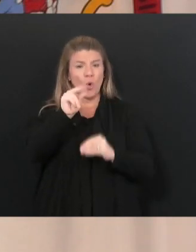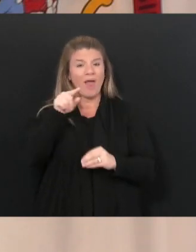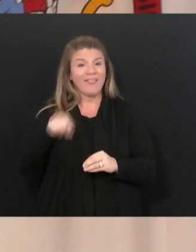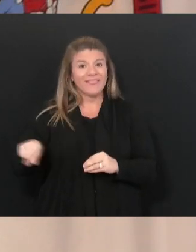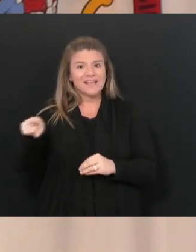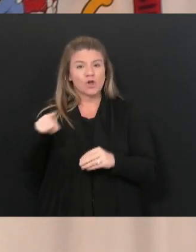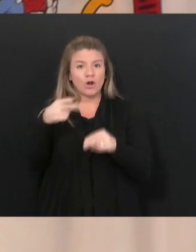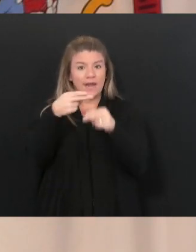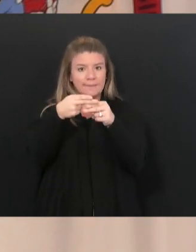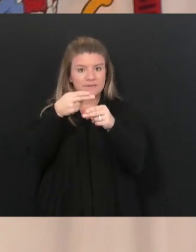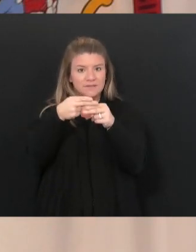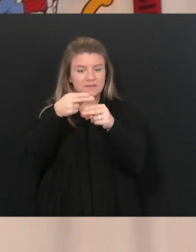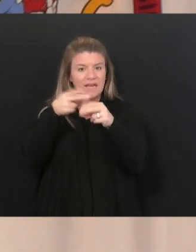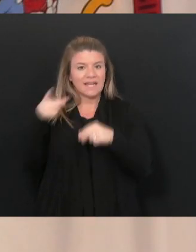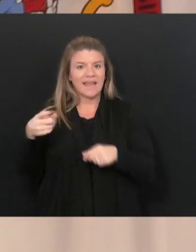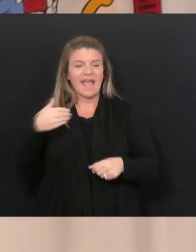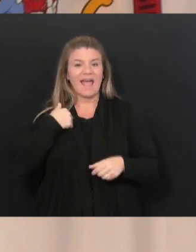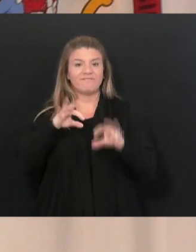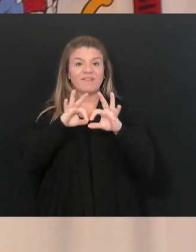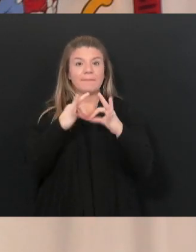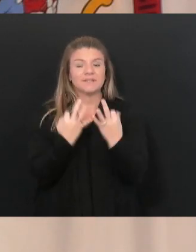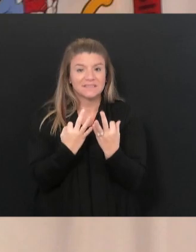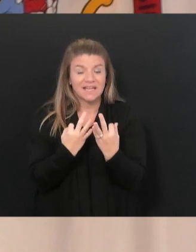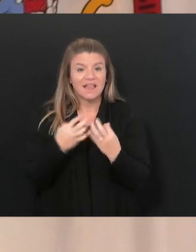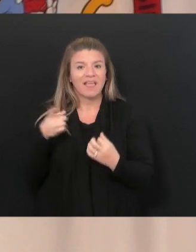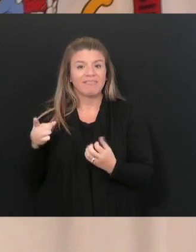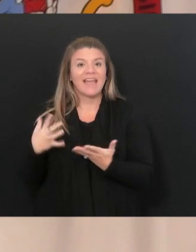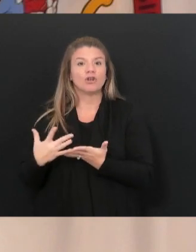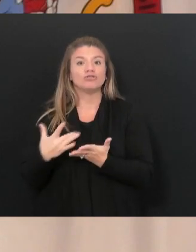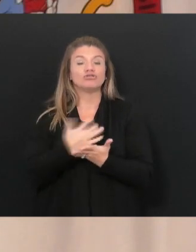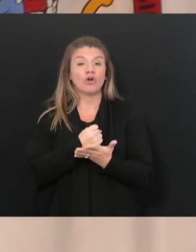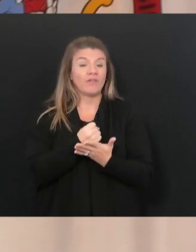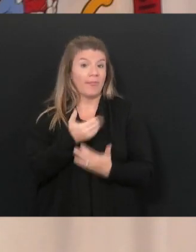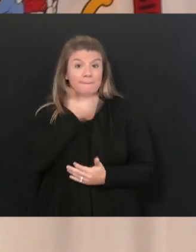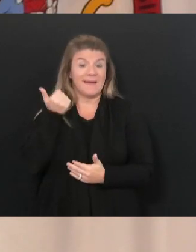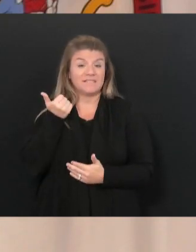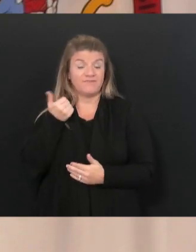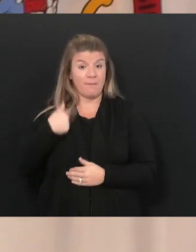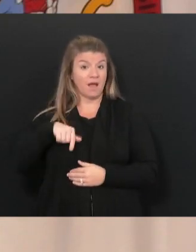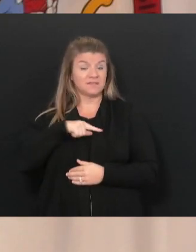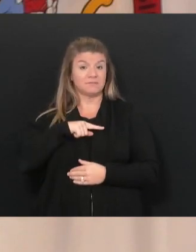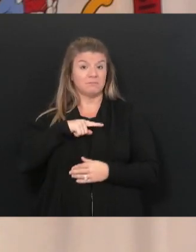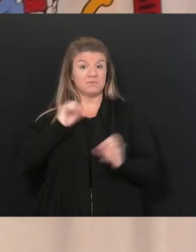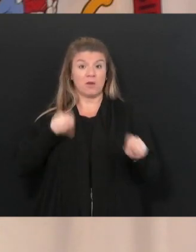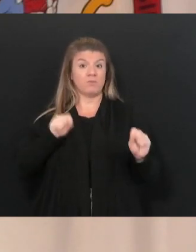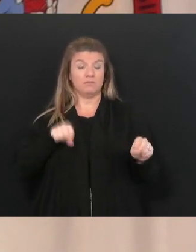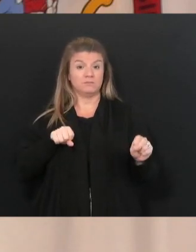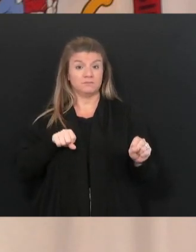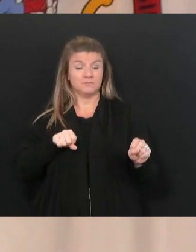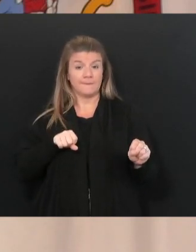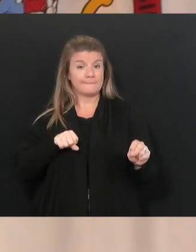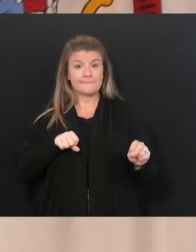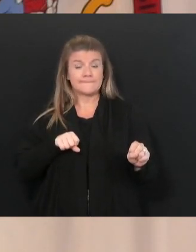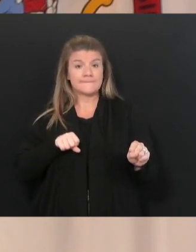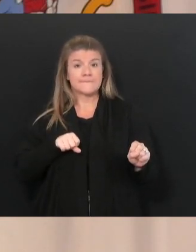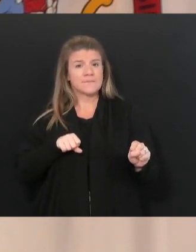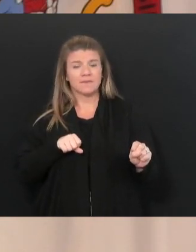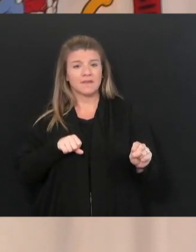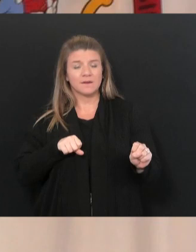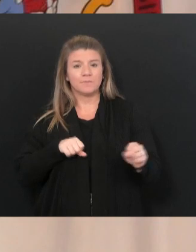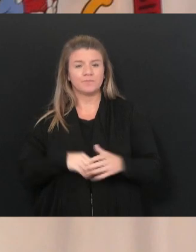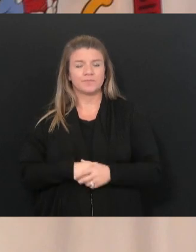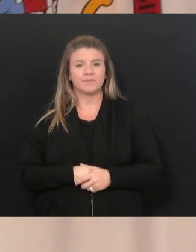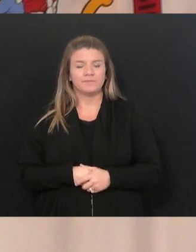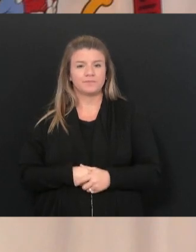and families, and they absolutely deserve the very best from us in every way. This is not anything